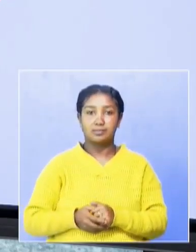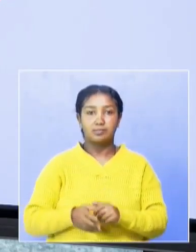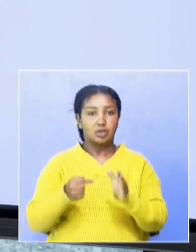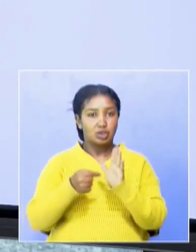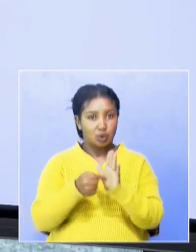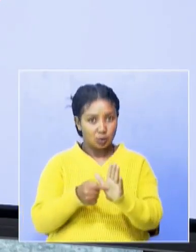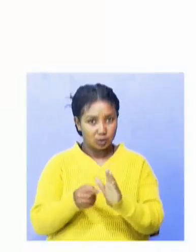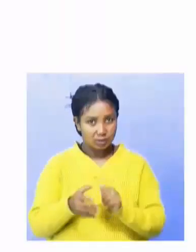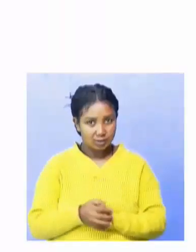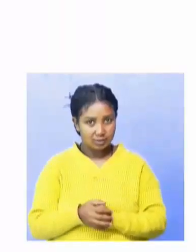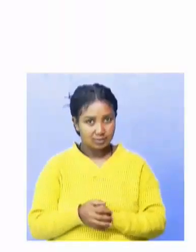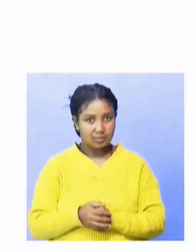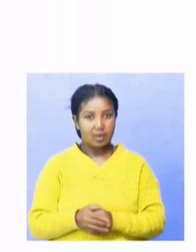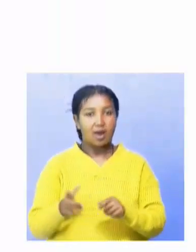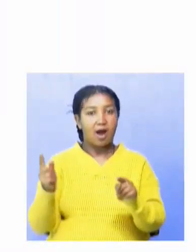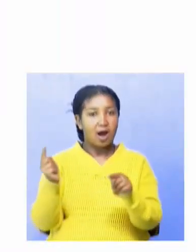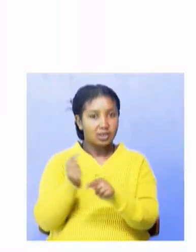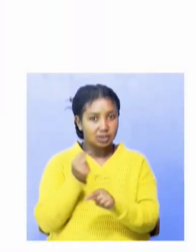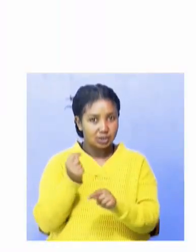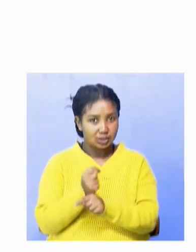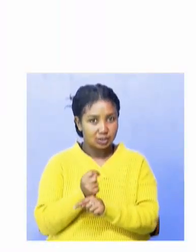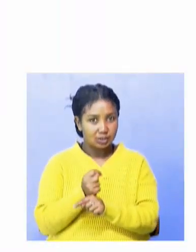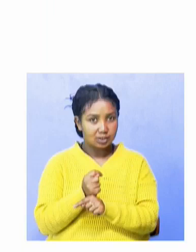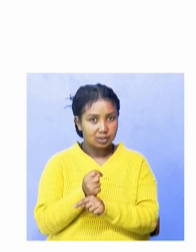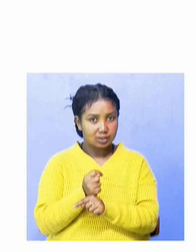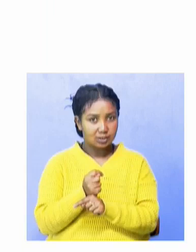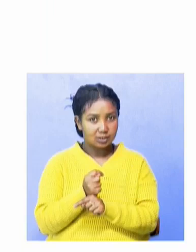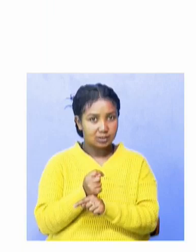It shows actions